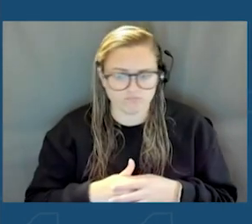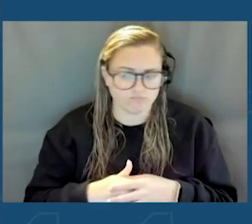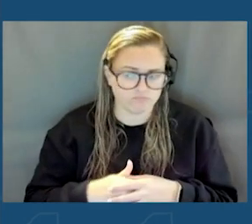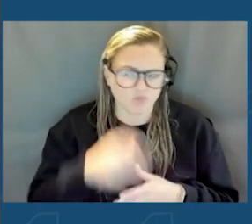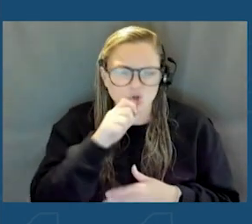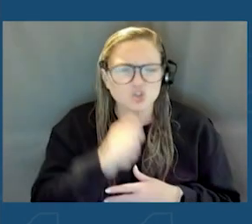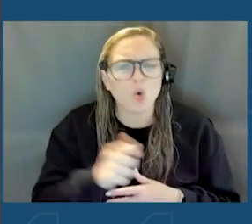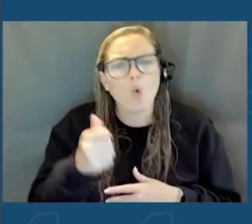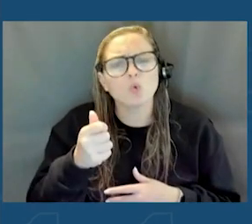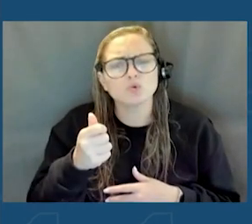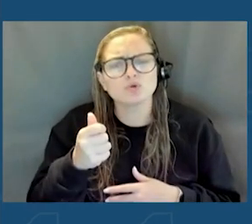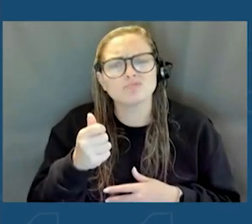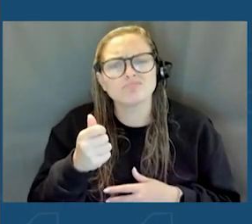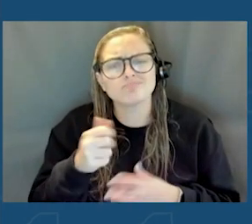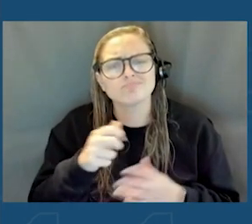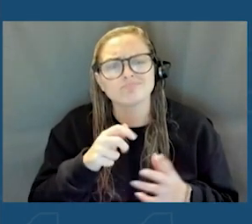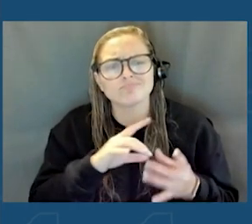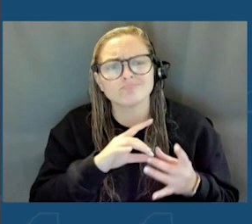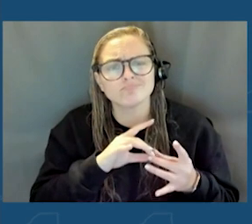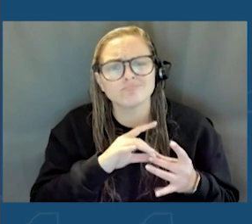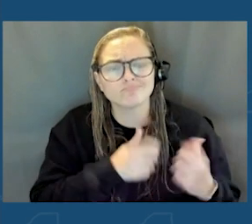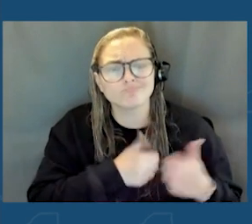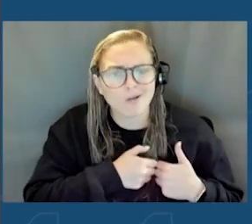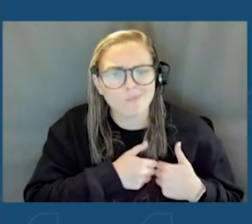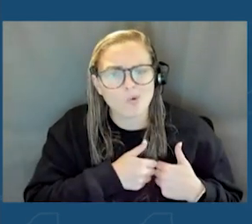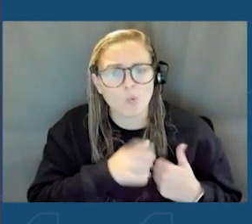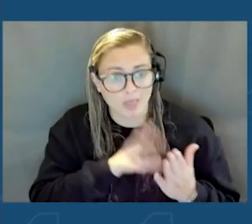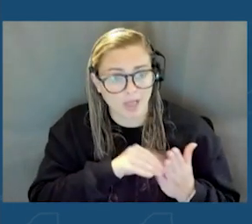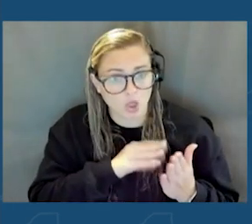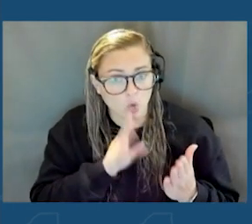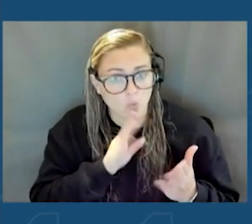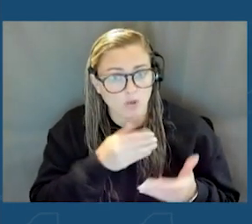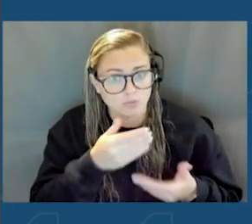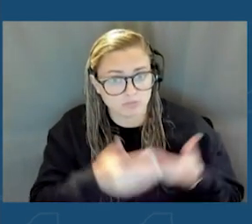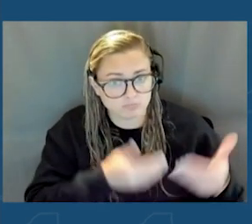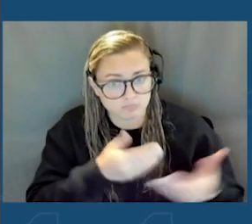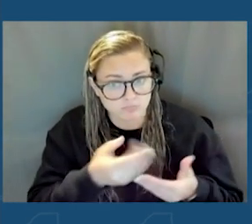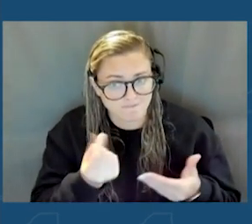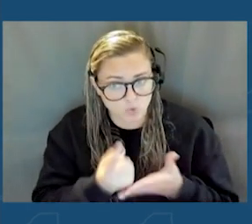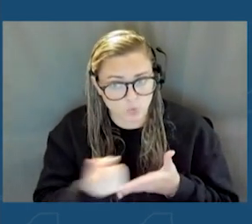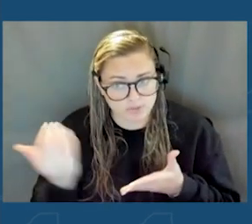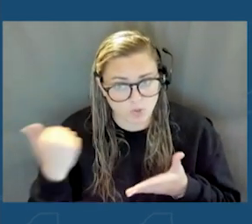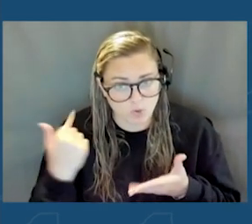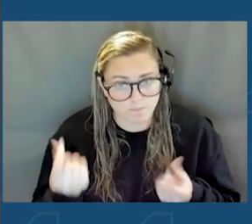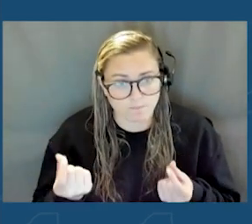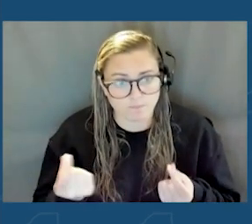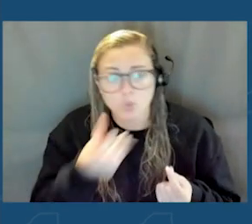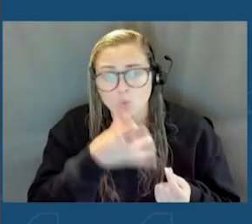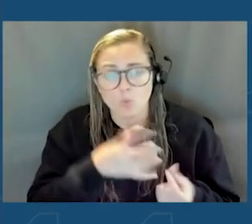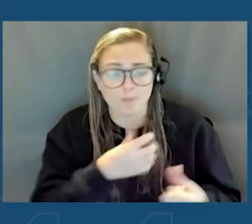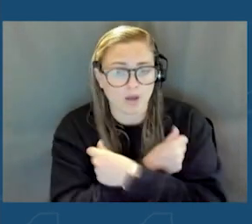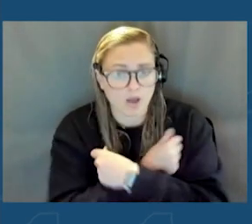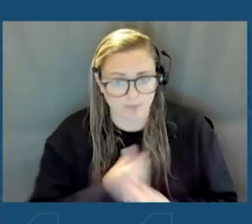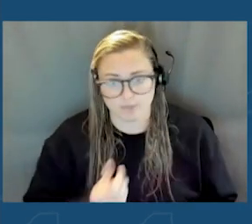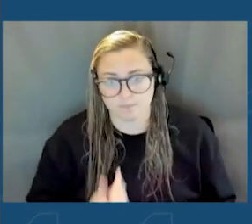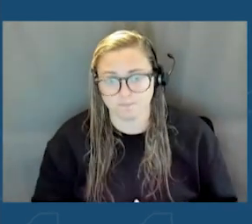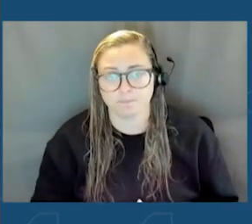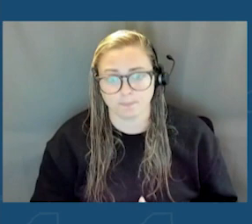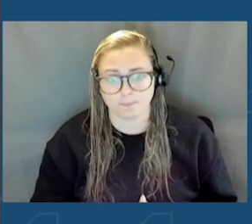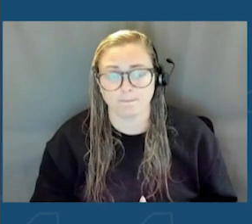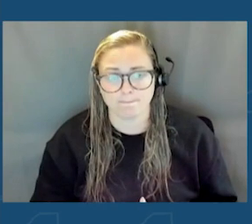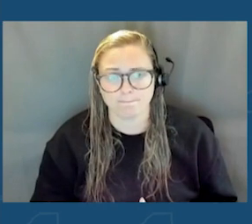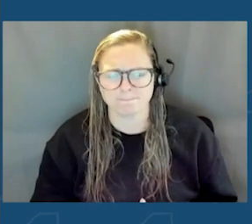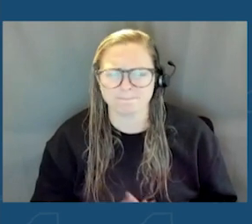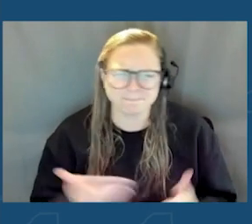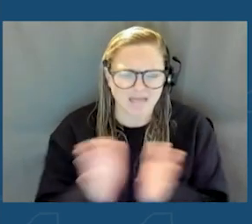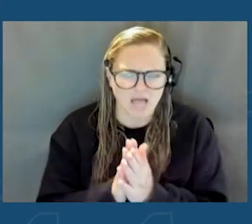couple who, when they learned we were going to be taking these steps a few weeks ago, the woman hugged me tightly. And I asked